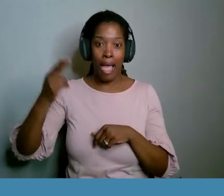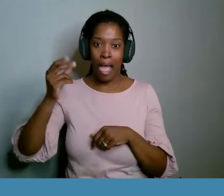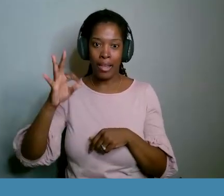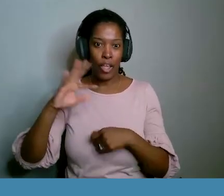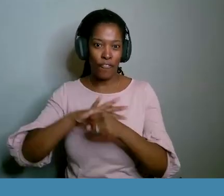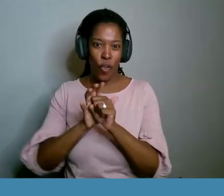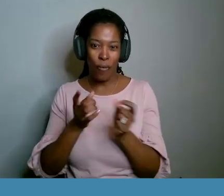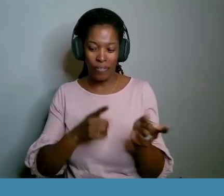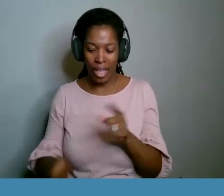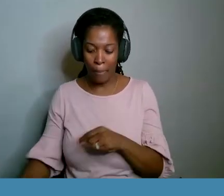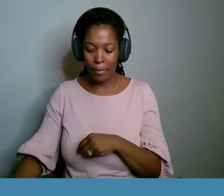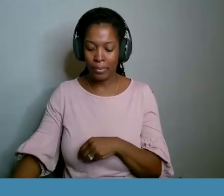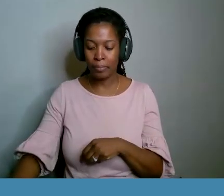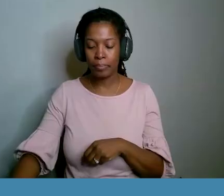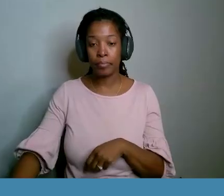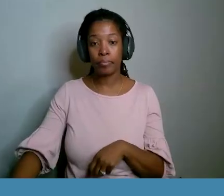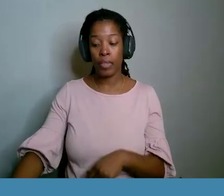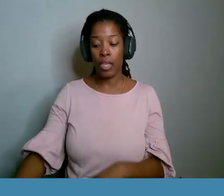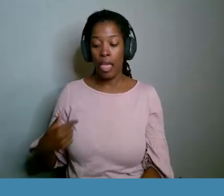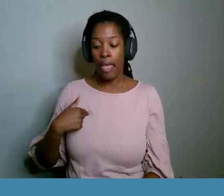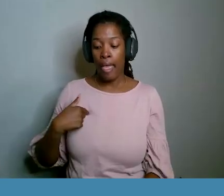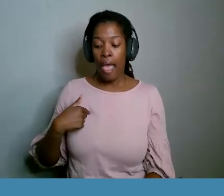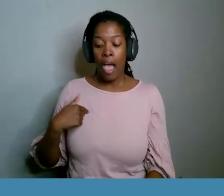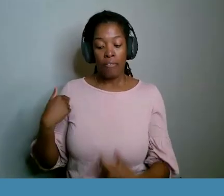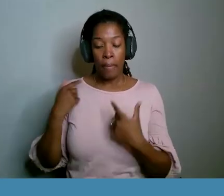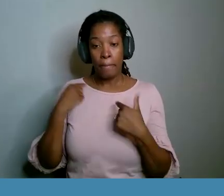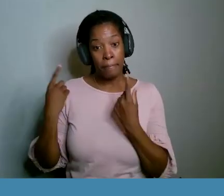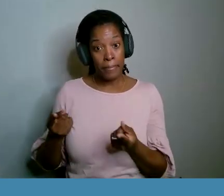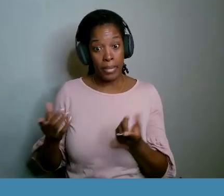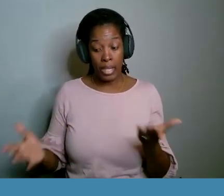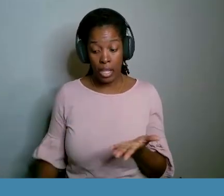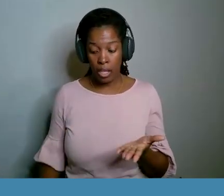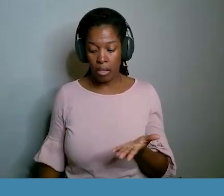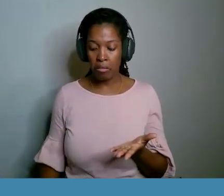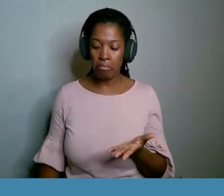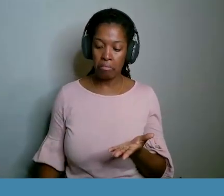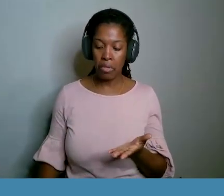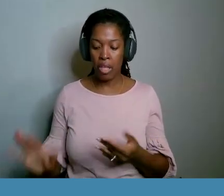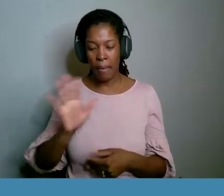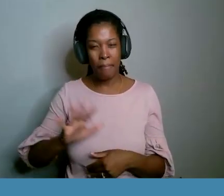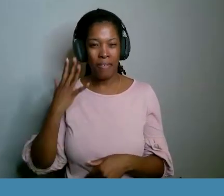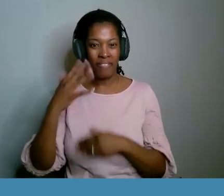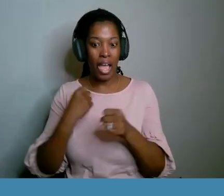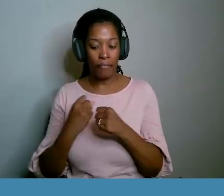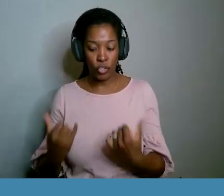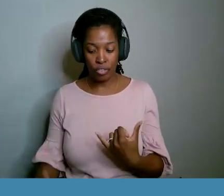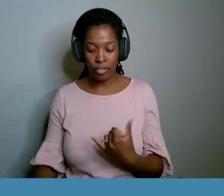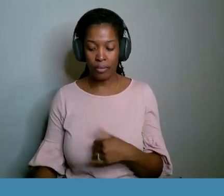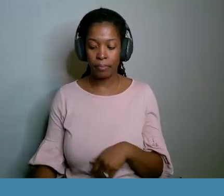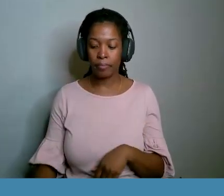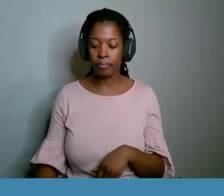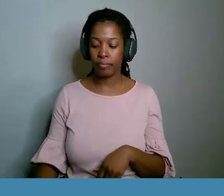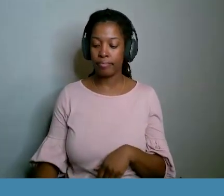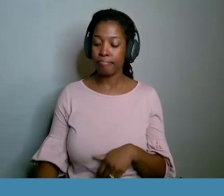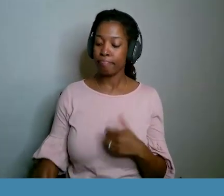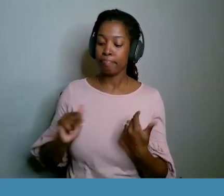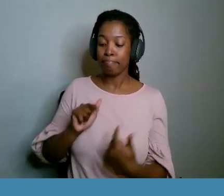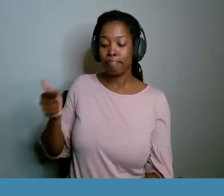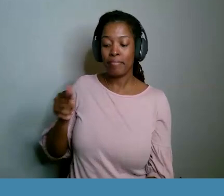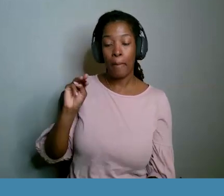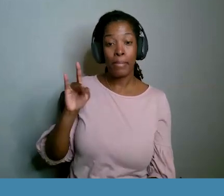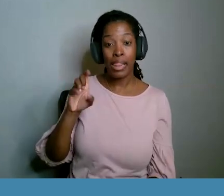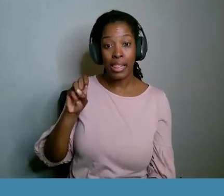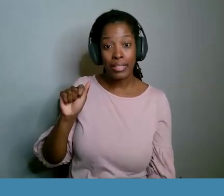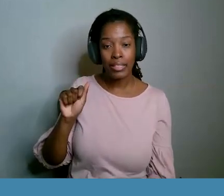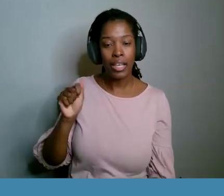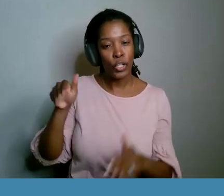pandemic. And I've been with the agency for about 5 years now. And so I will pass it over to Melissa to